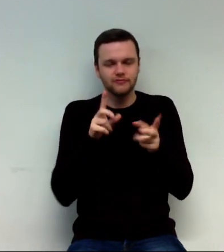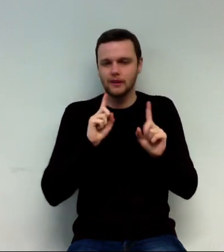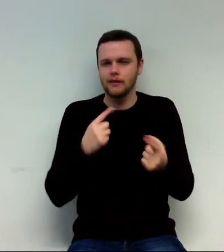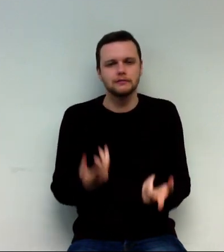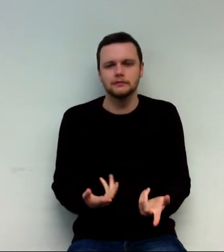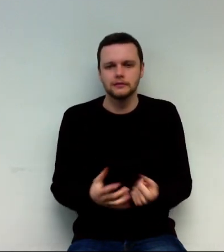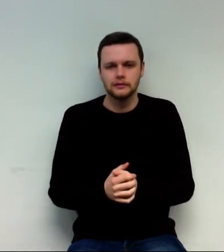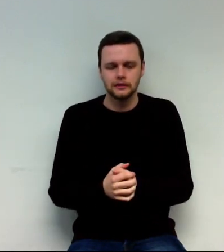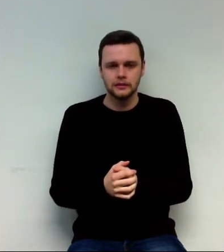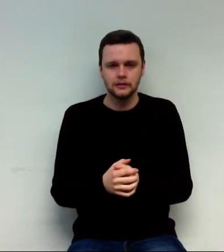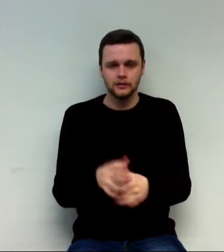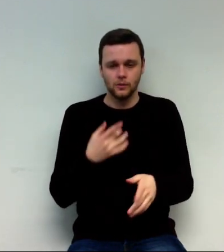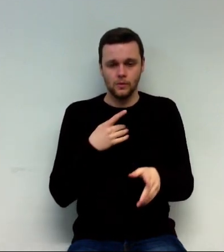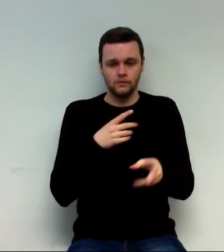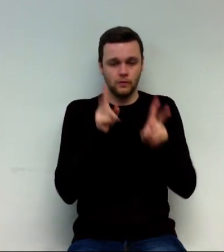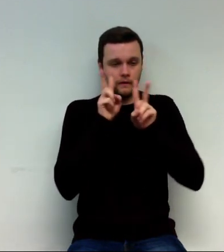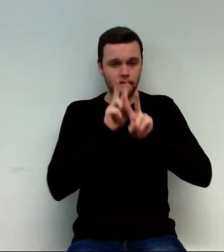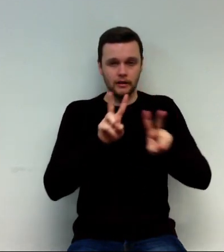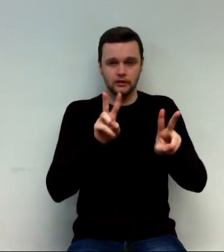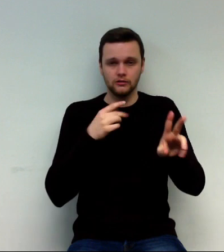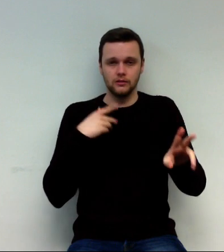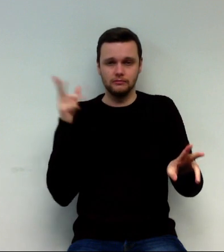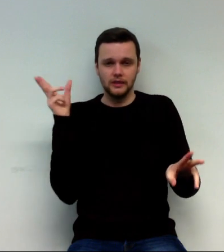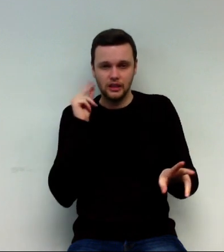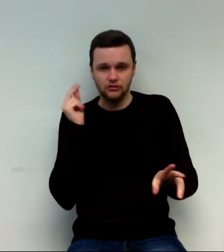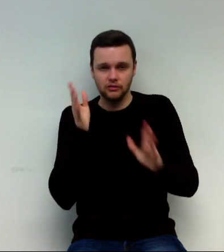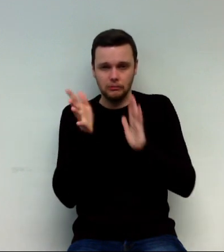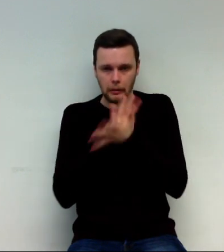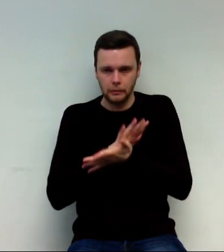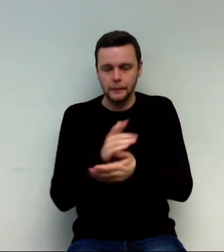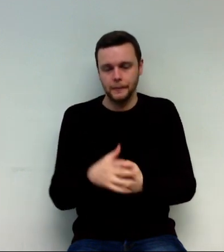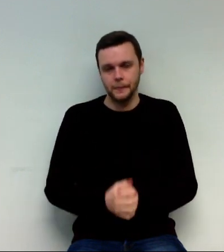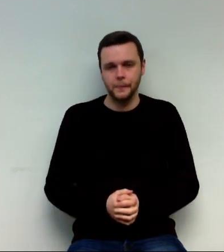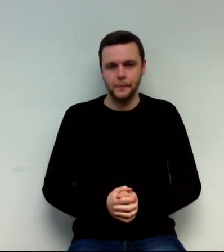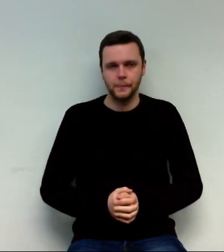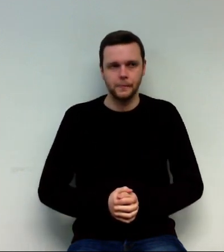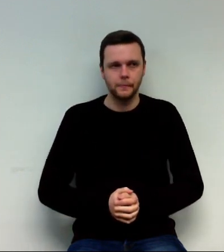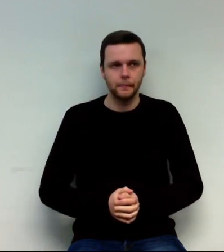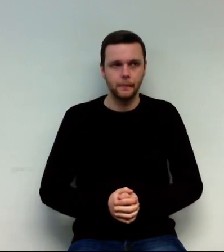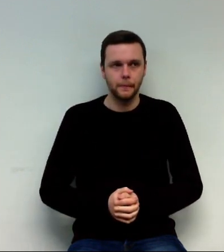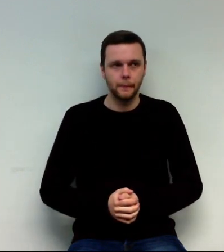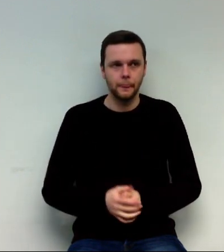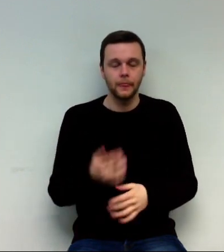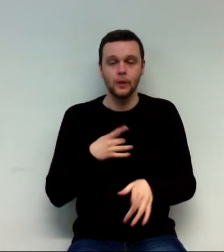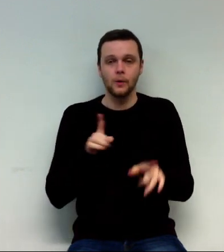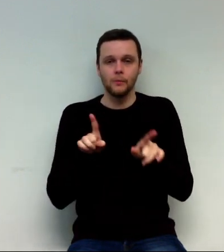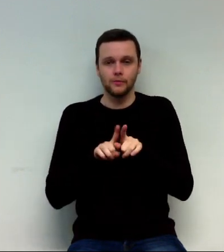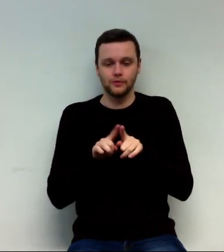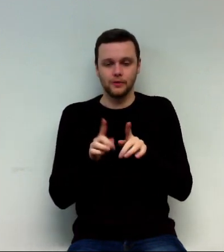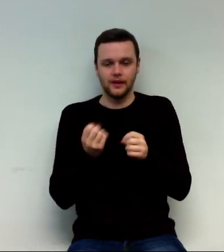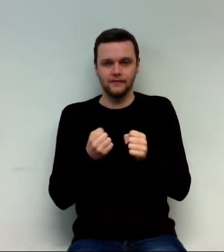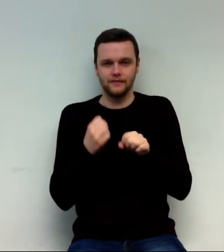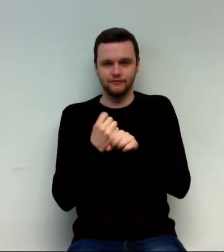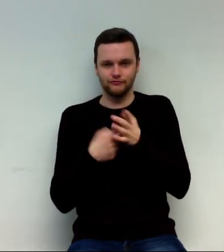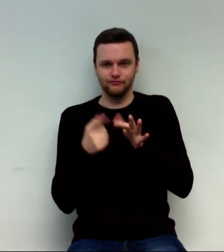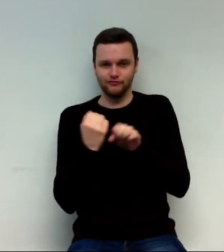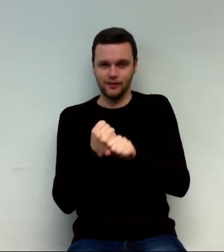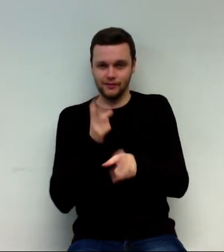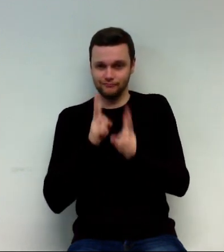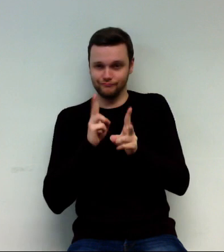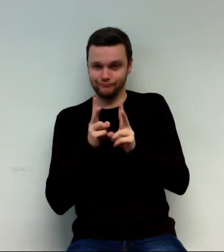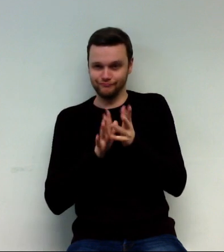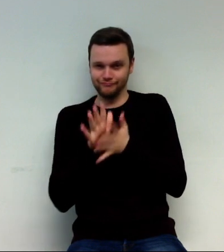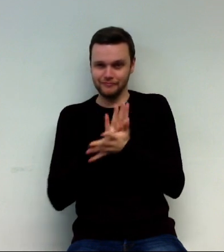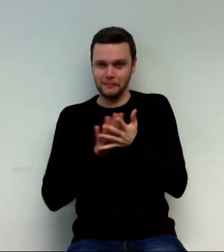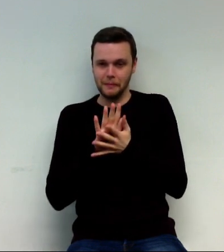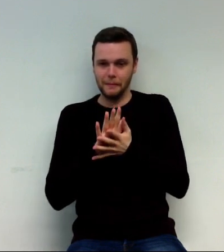be really things like visual impairments and hearing impairments. So with the presence of Greg today, we are smashing